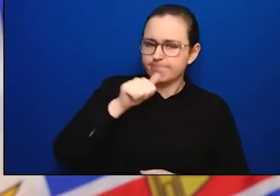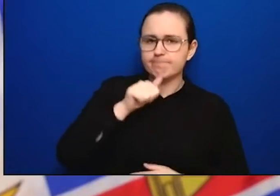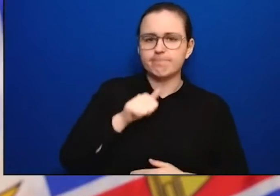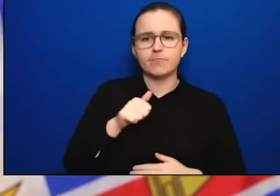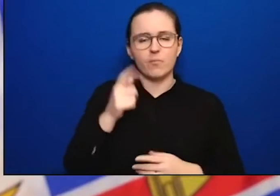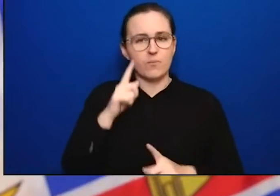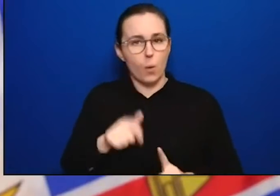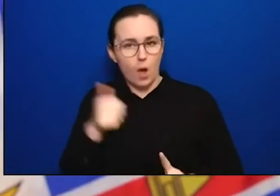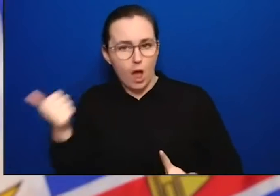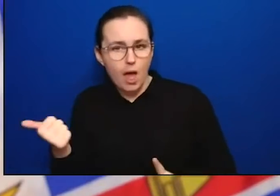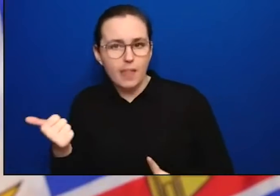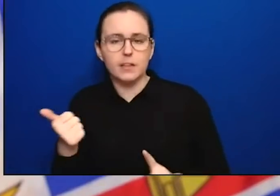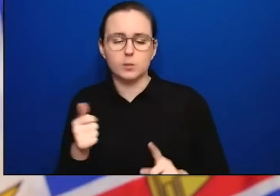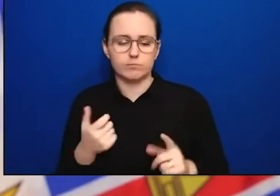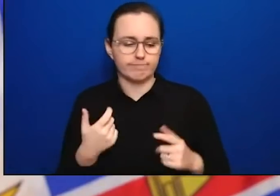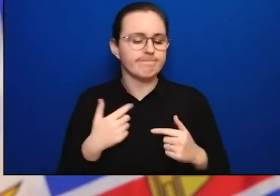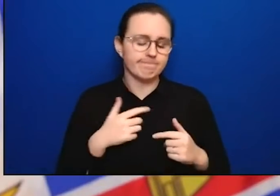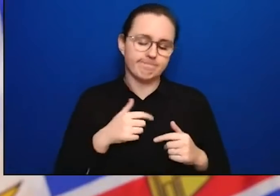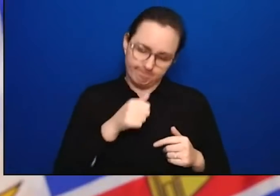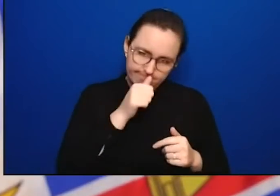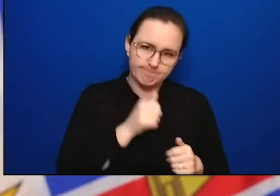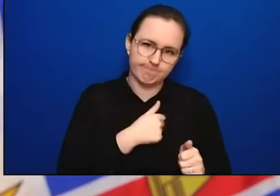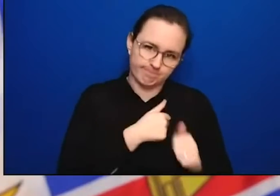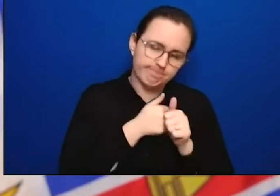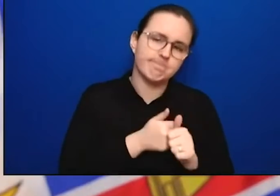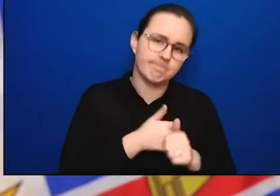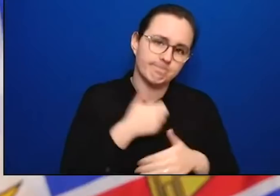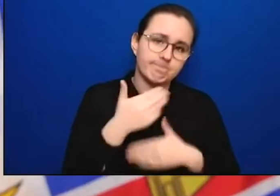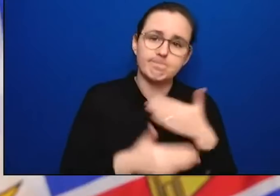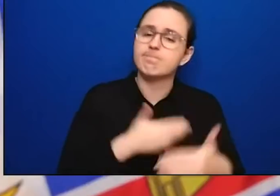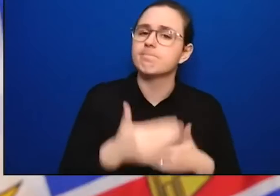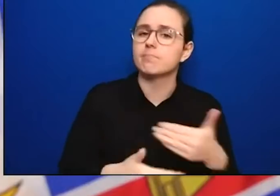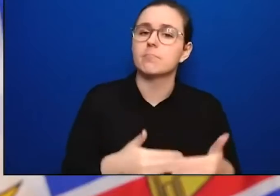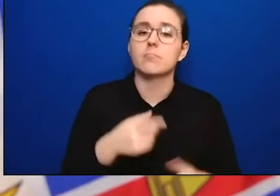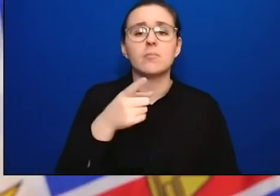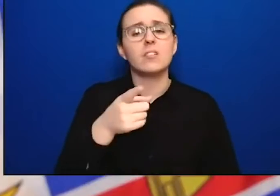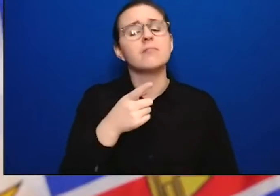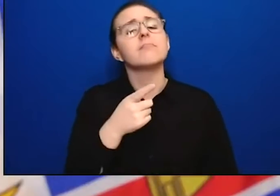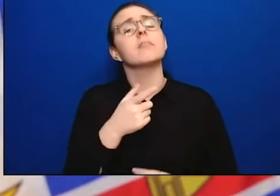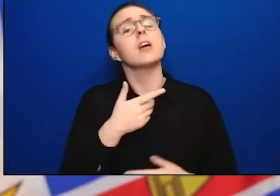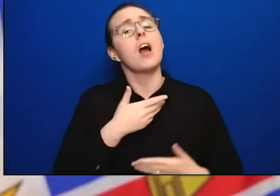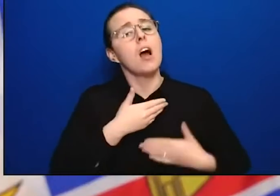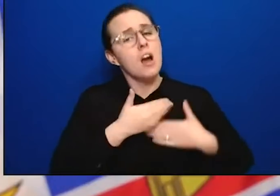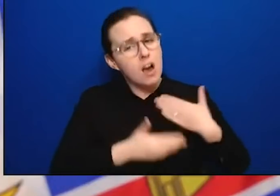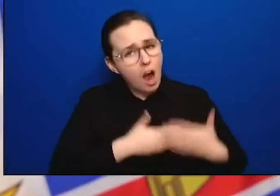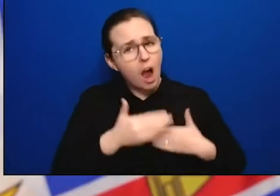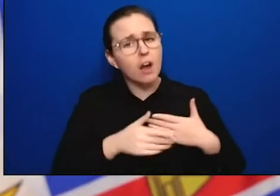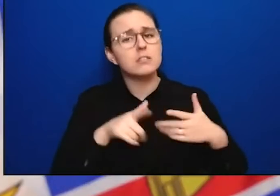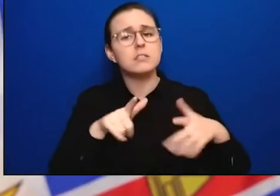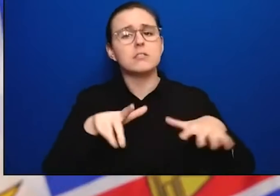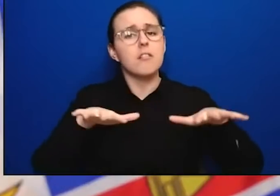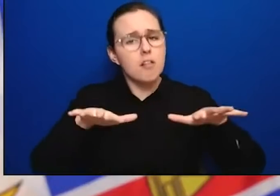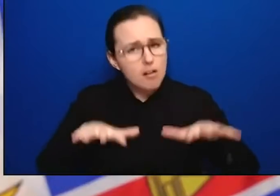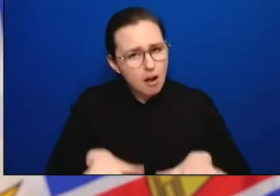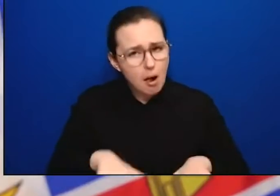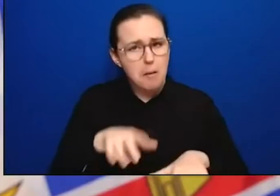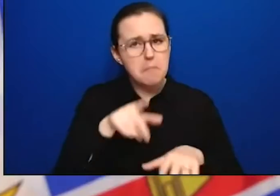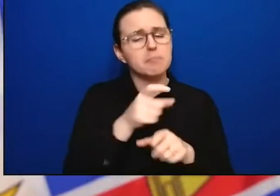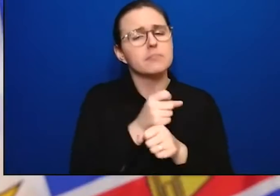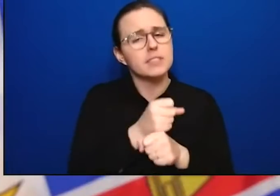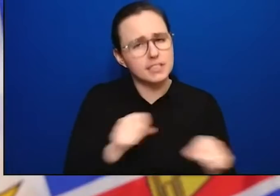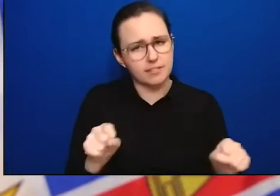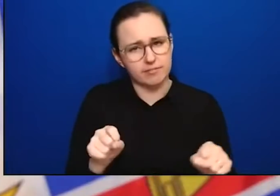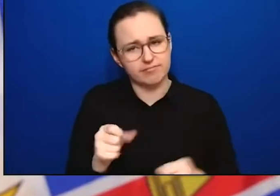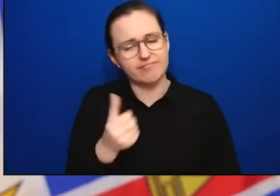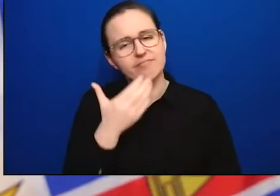everybody, for being patient with each other, for getting through this, for doing the things that we need to do, and being kind and